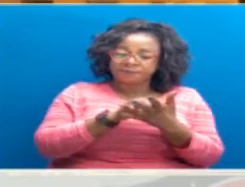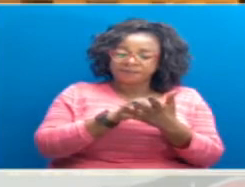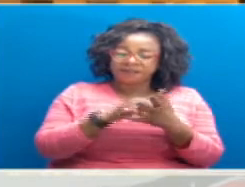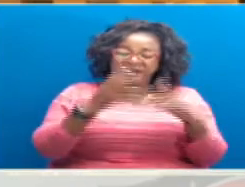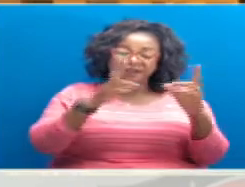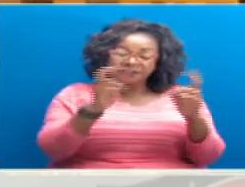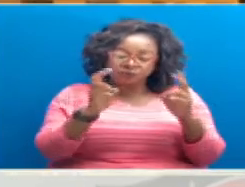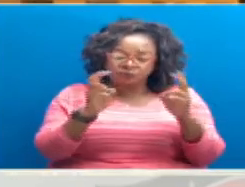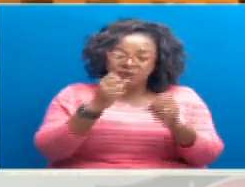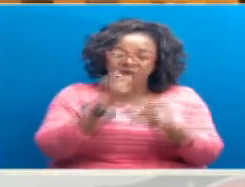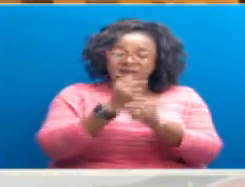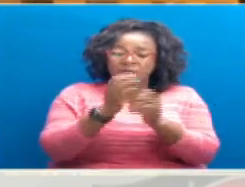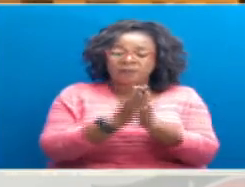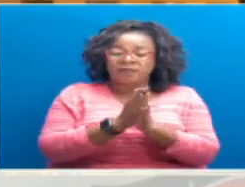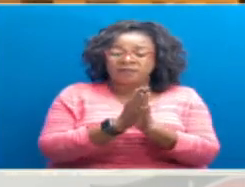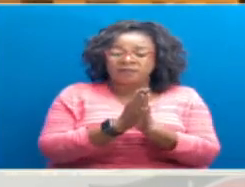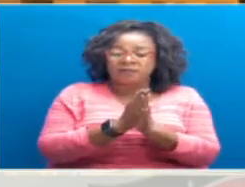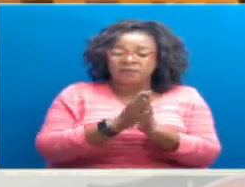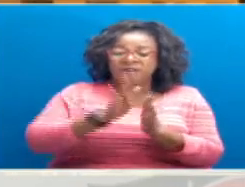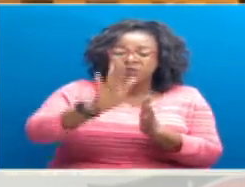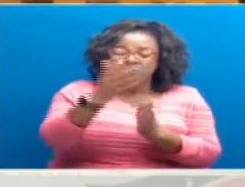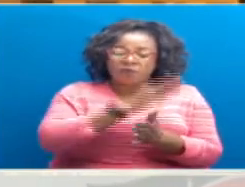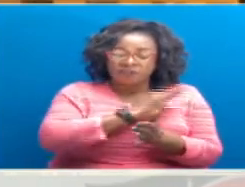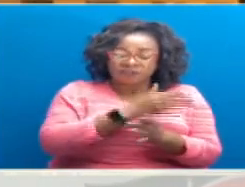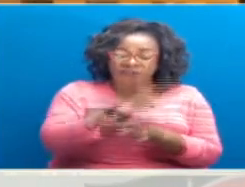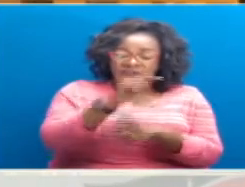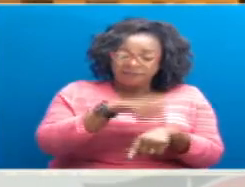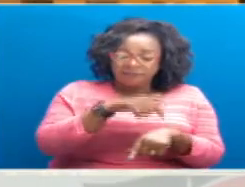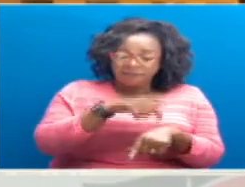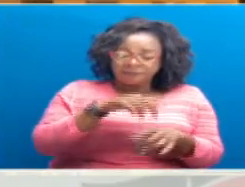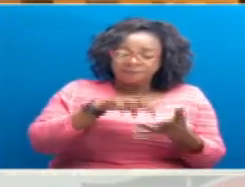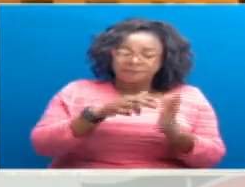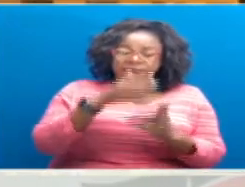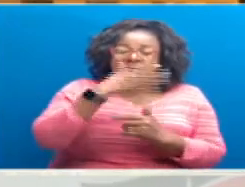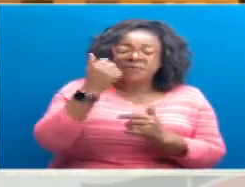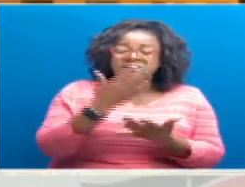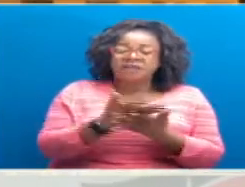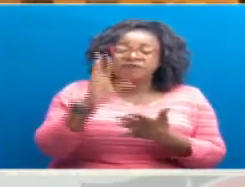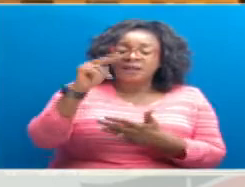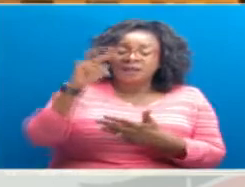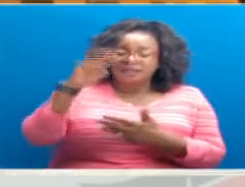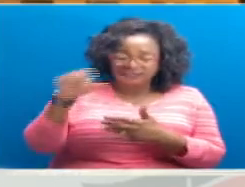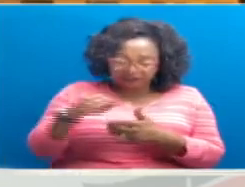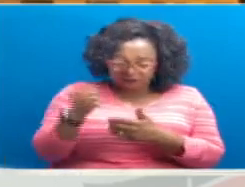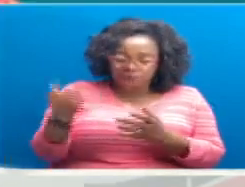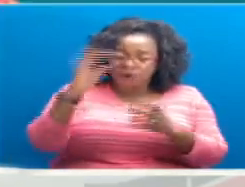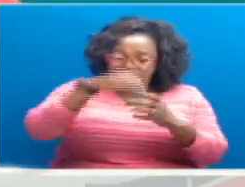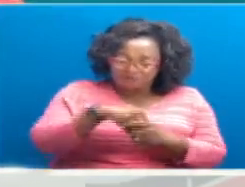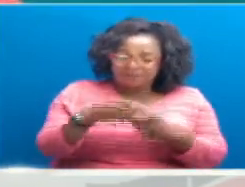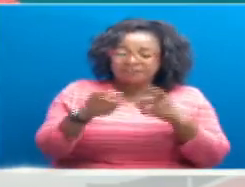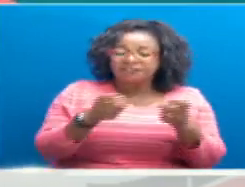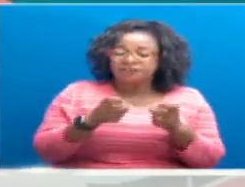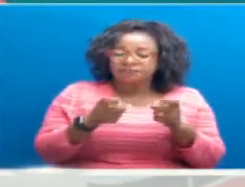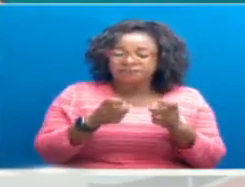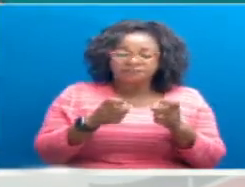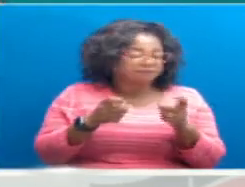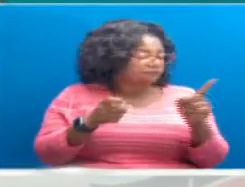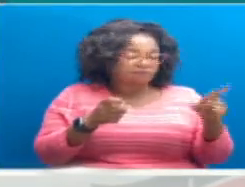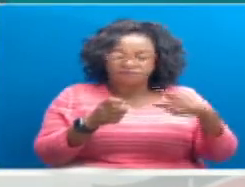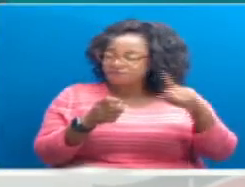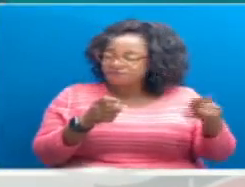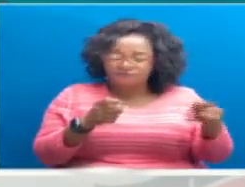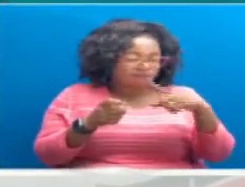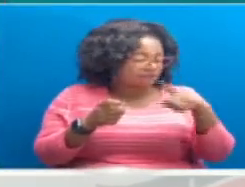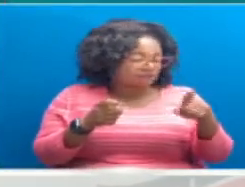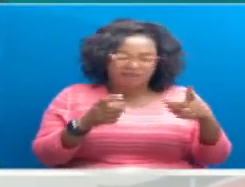issues you were dealing with with the authorities at the time, it was the best thing for NMS to come in and manage the county? You are wrong. I